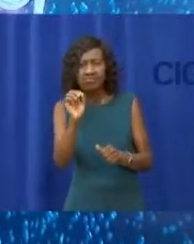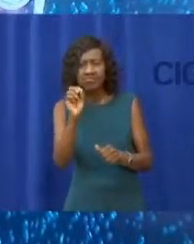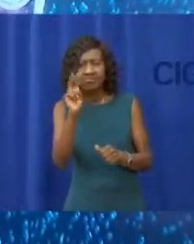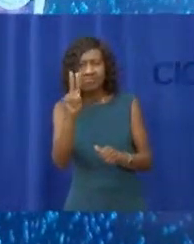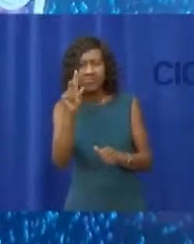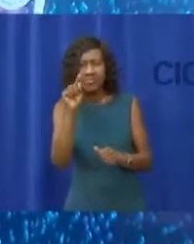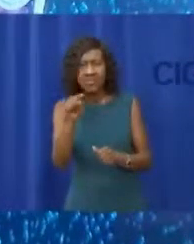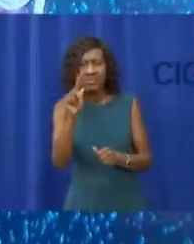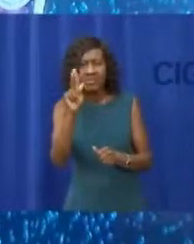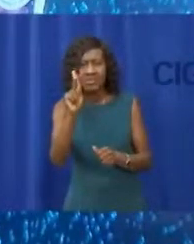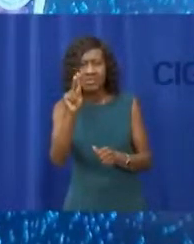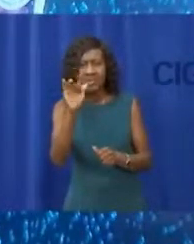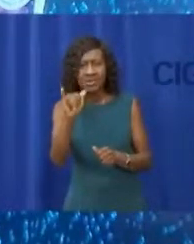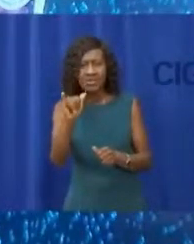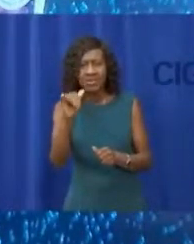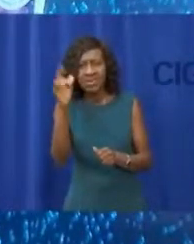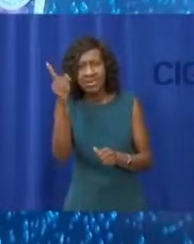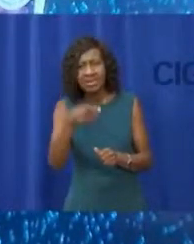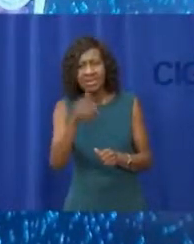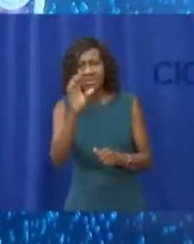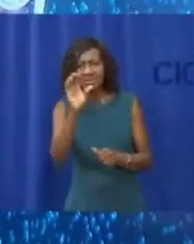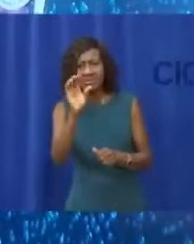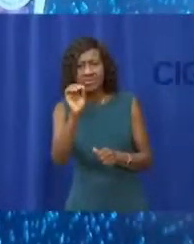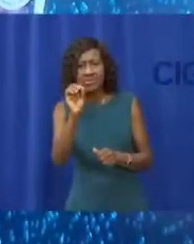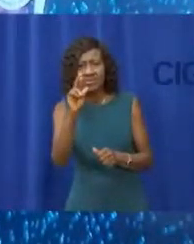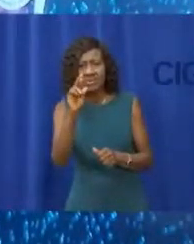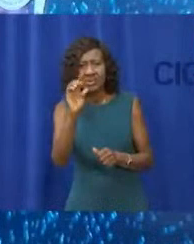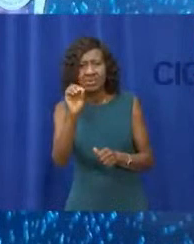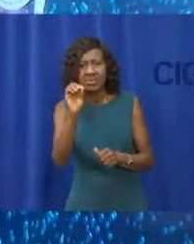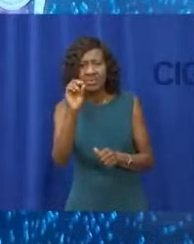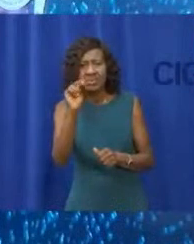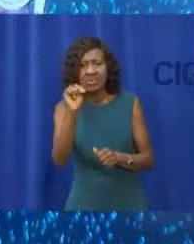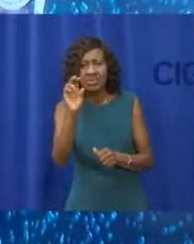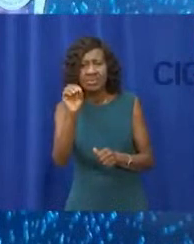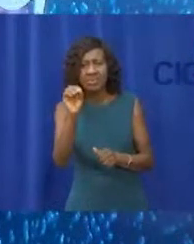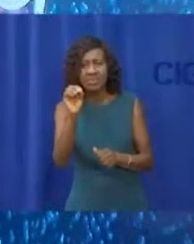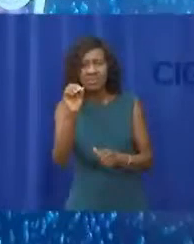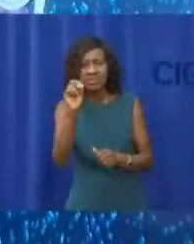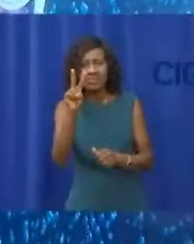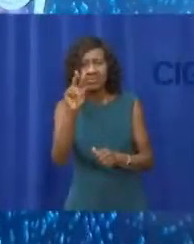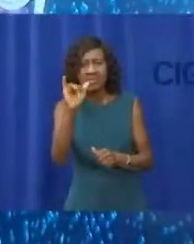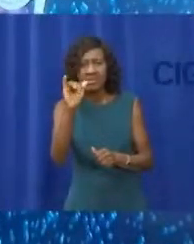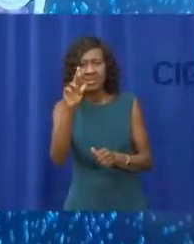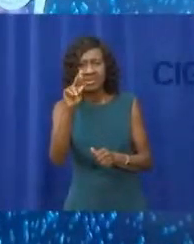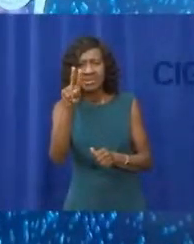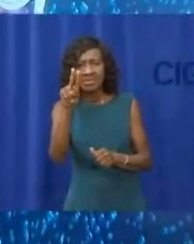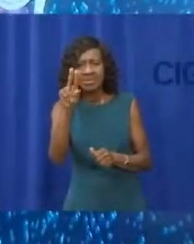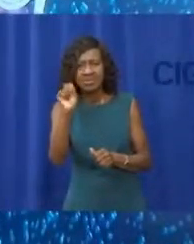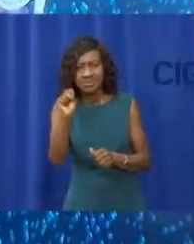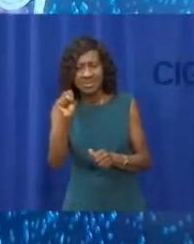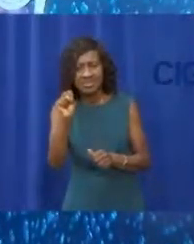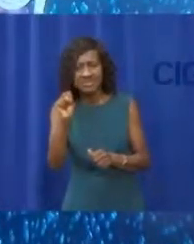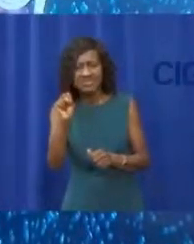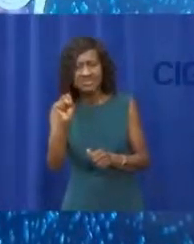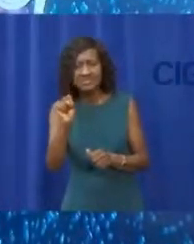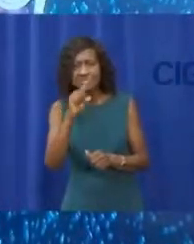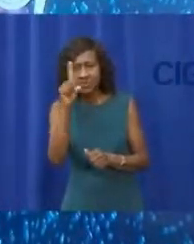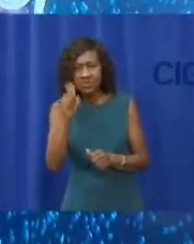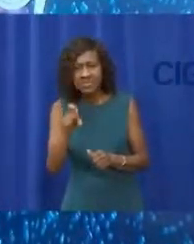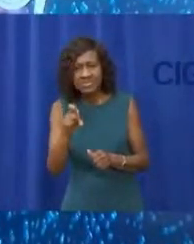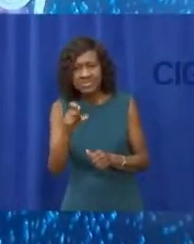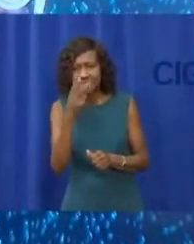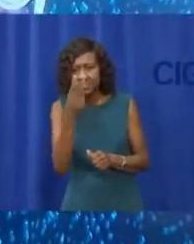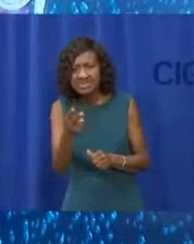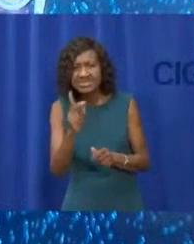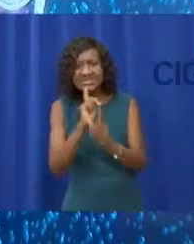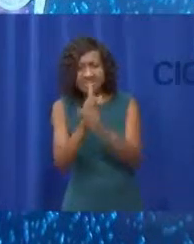gov.ky/coronavirus, in particular, the frequently asked questions page at the forefront of your browser, where many of those questions have been addressed in previous briefings.